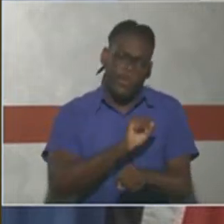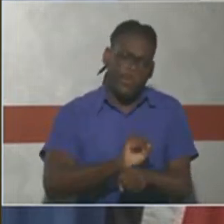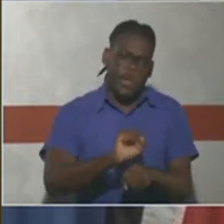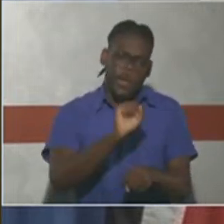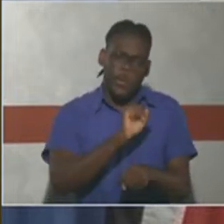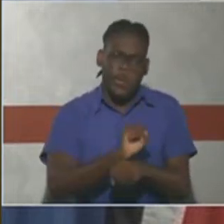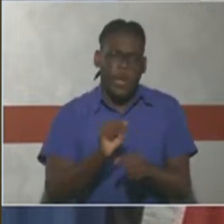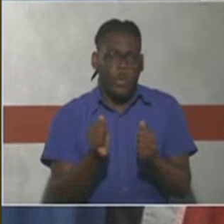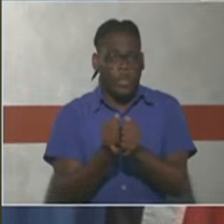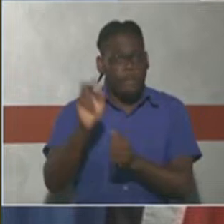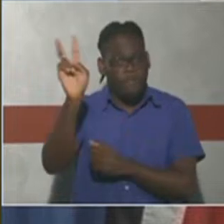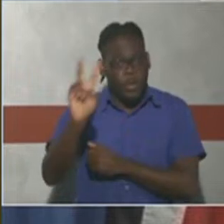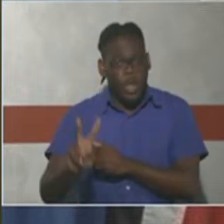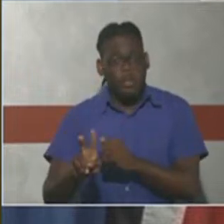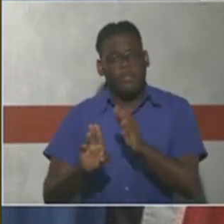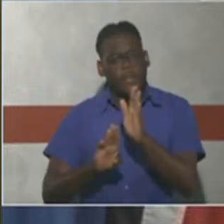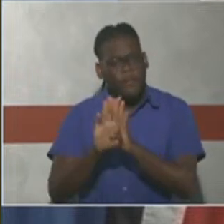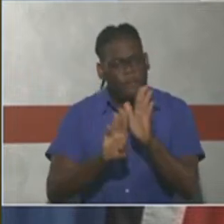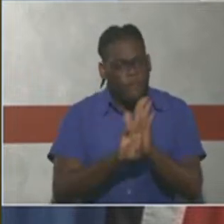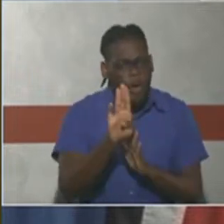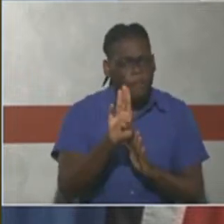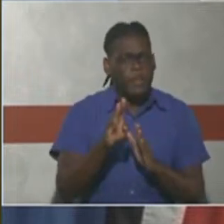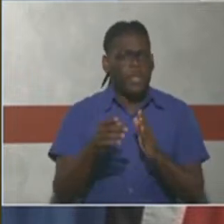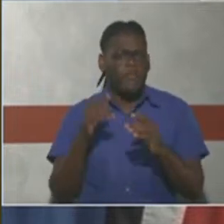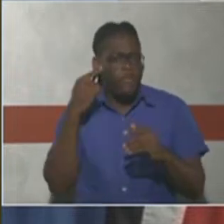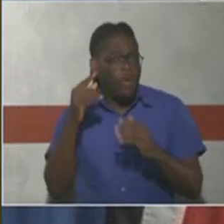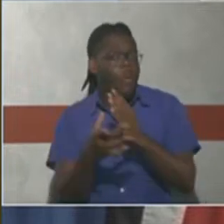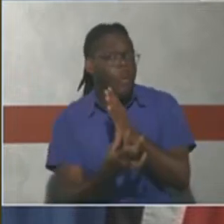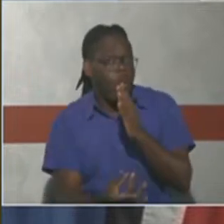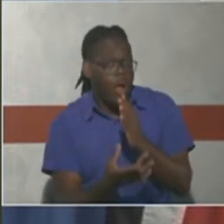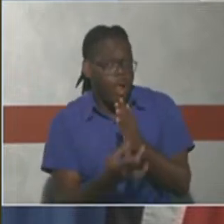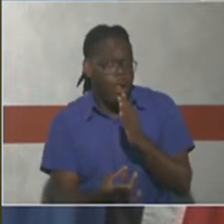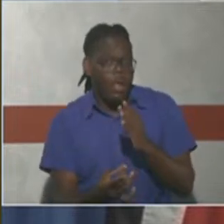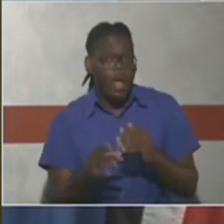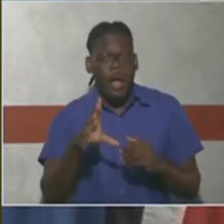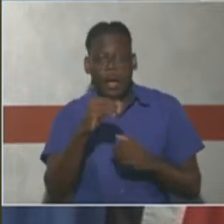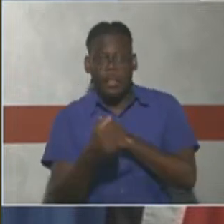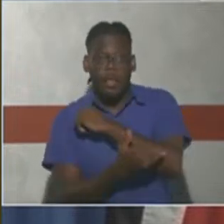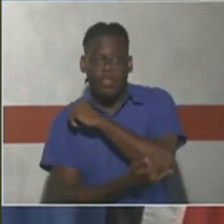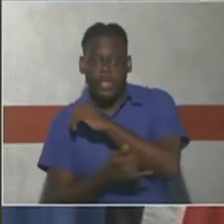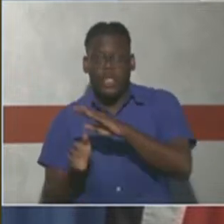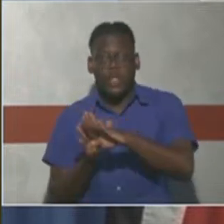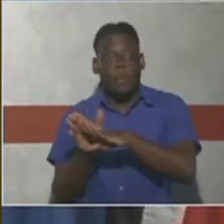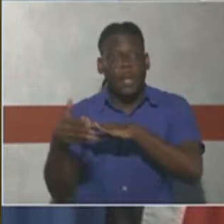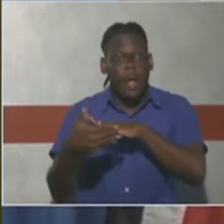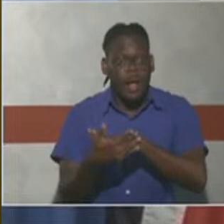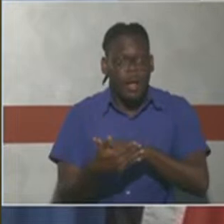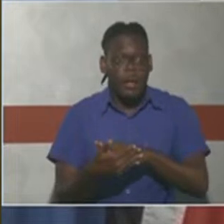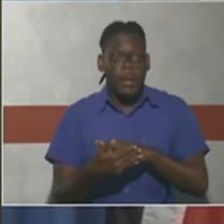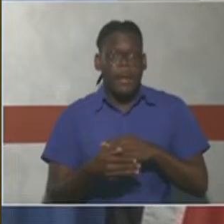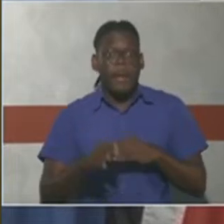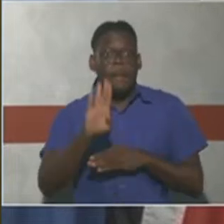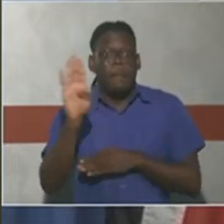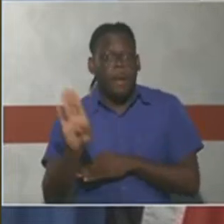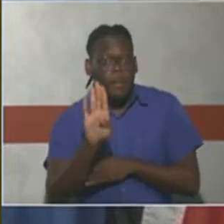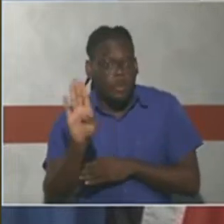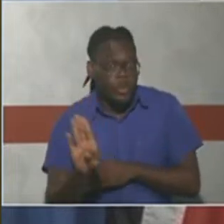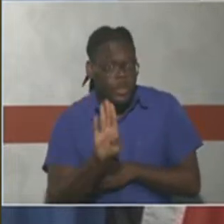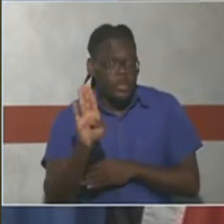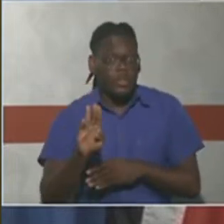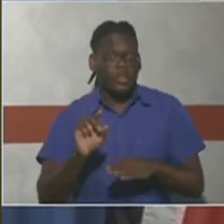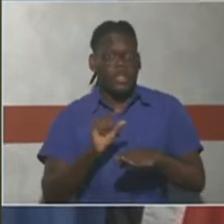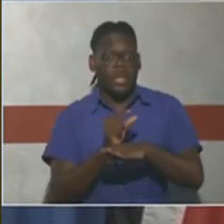but also other territories like Barbados and Grenada, where exploration is underway, and Guyana and